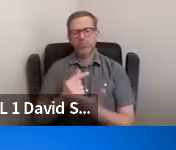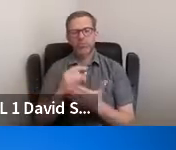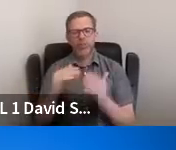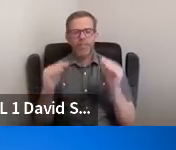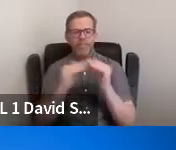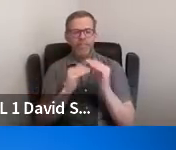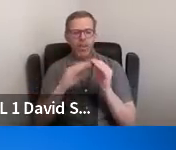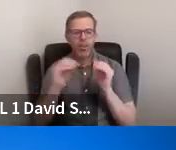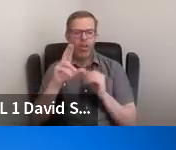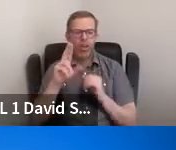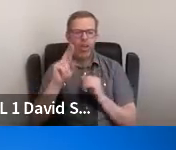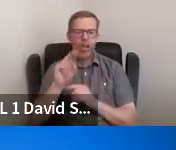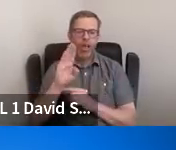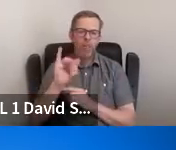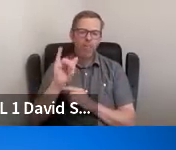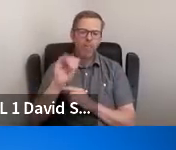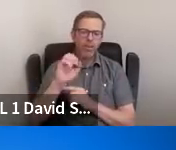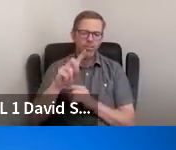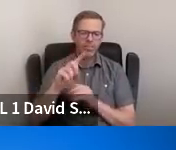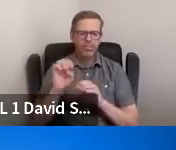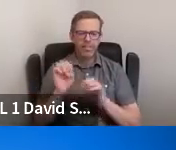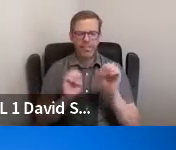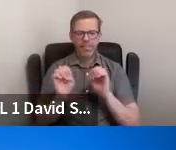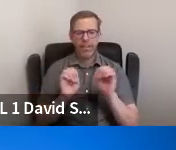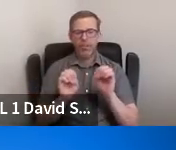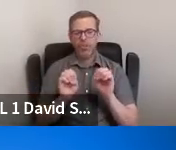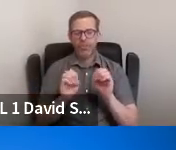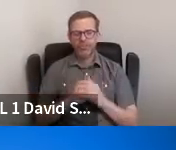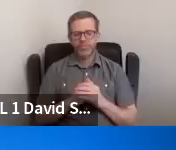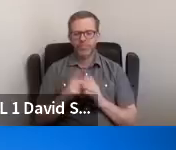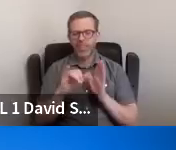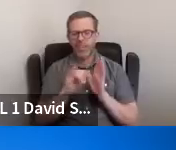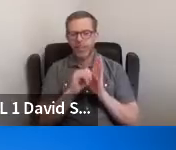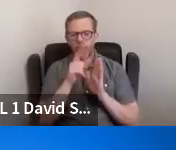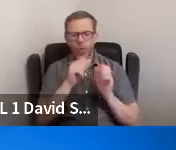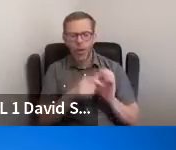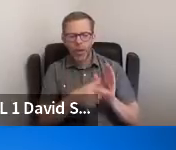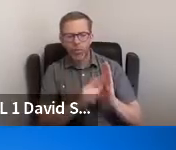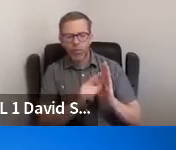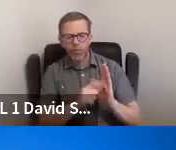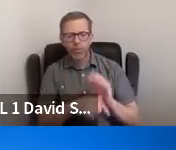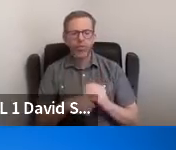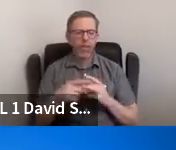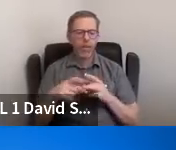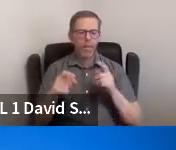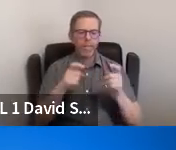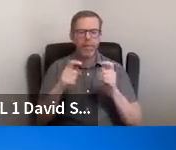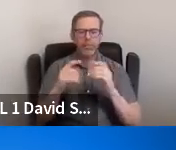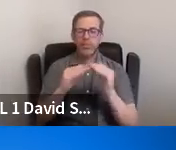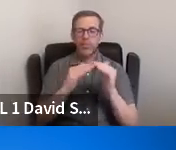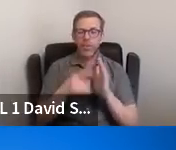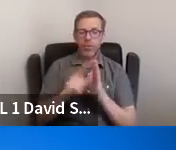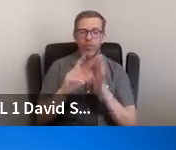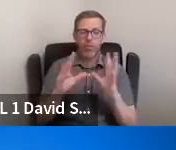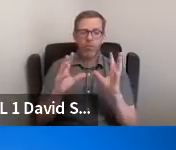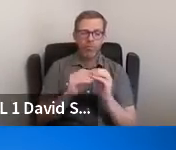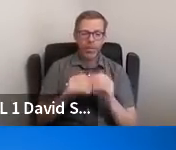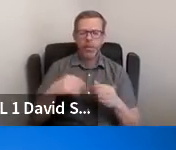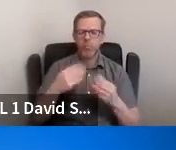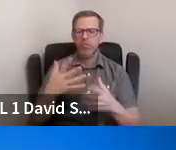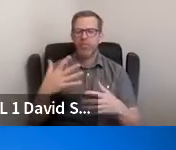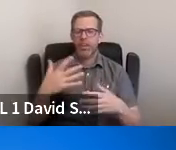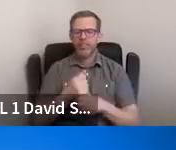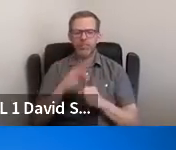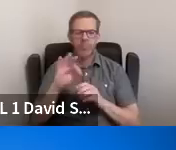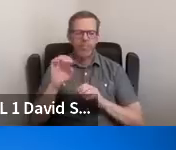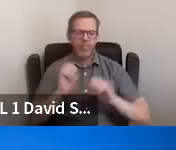and unbiased evaluation. They identify reviewers, manage peer review meetings, provide a summary of the